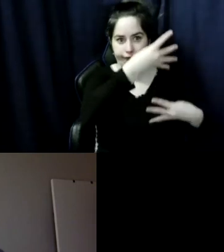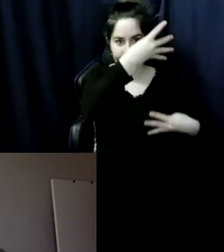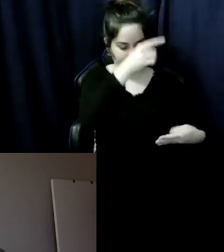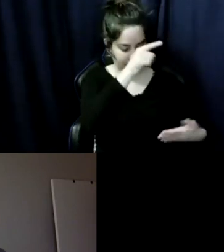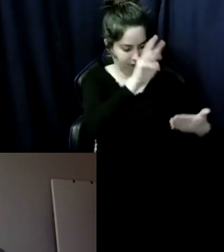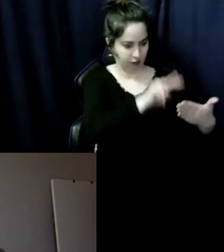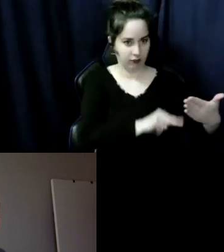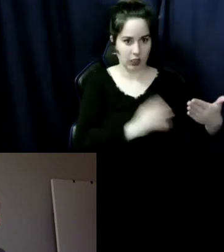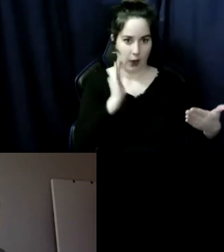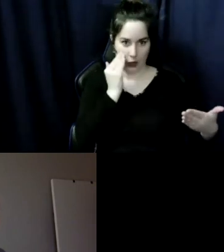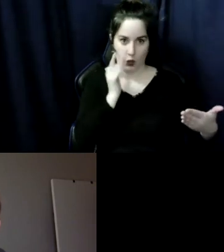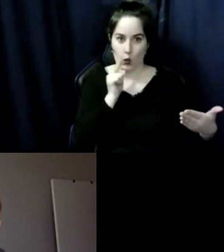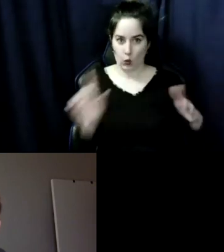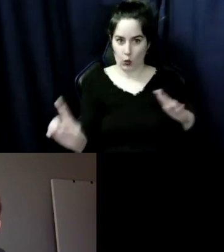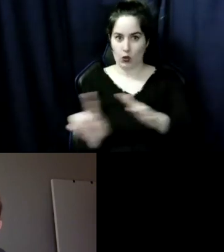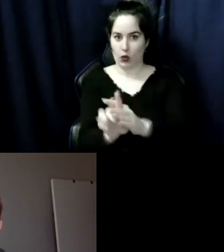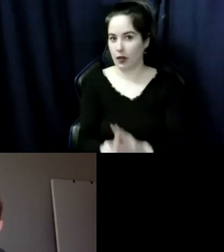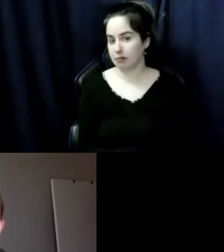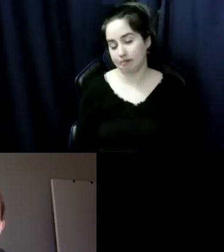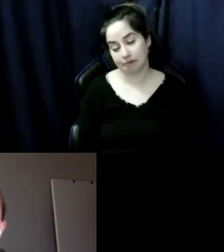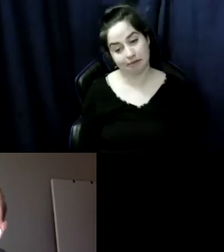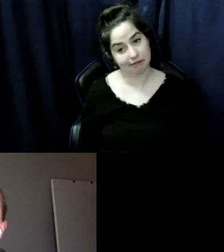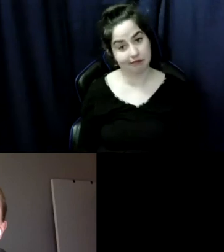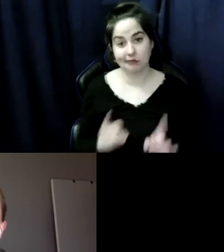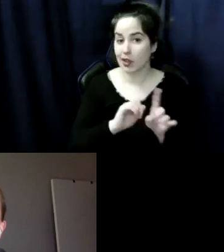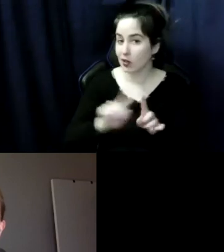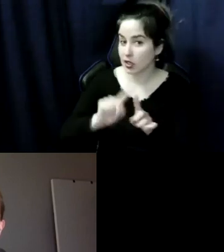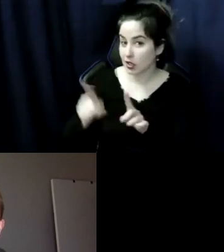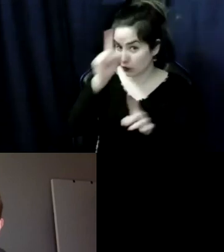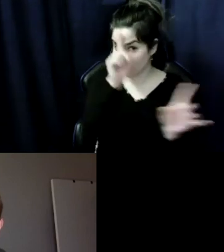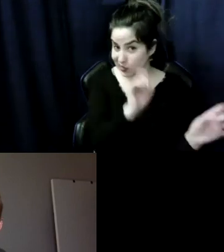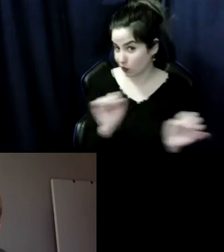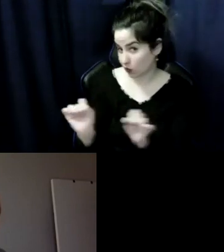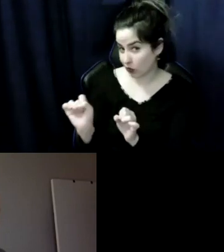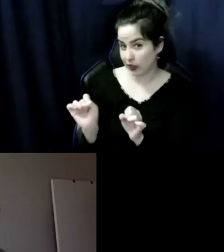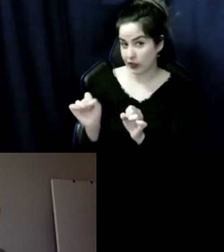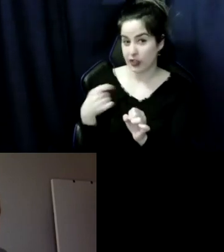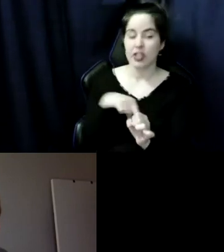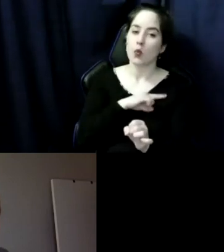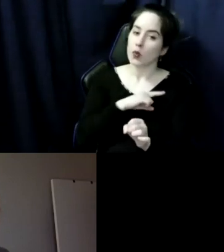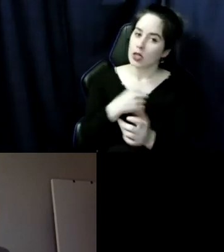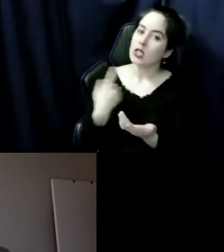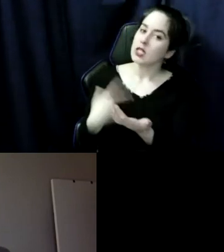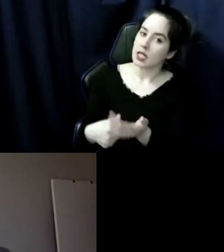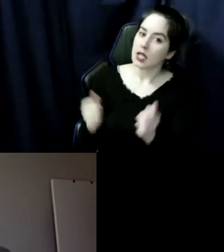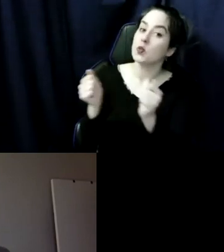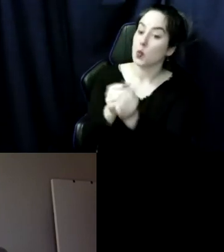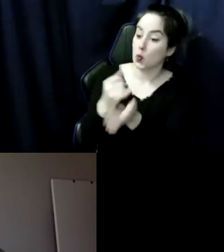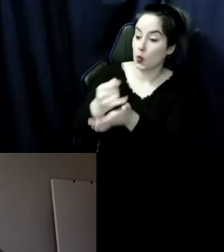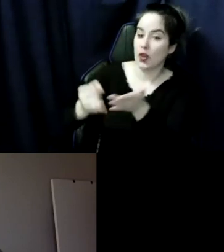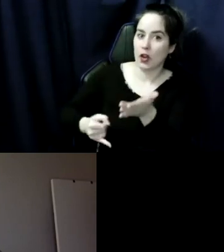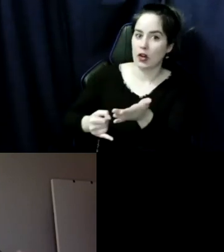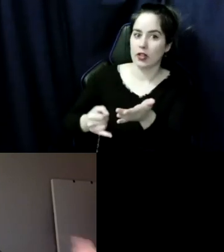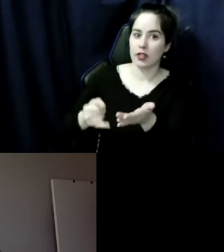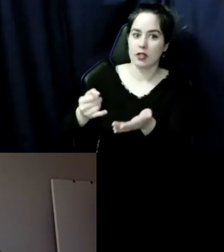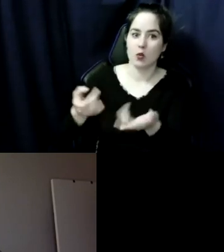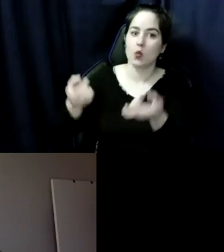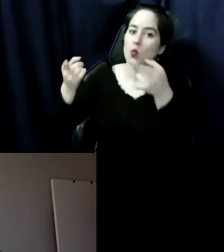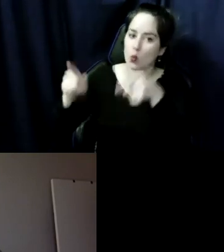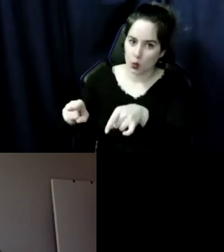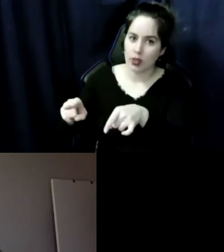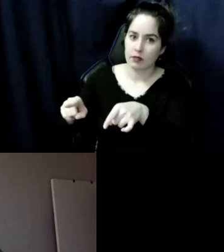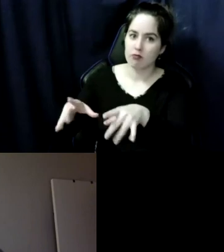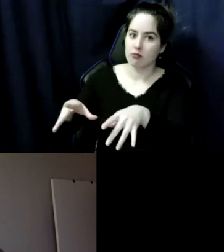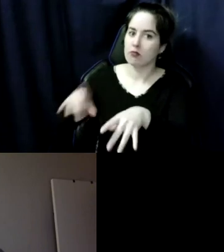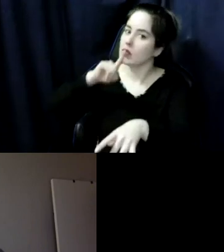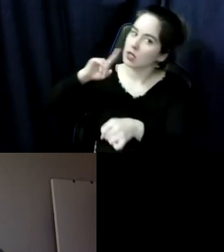There's lots of different strategies that I think that we could discuss with artists when they are confirmed